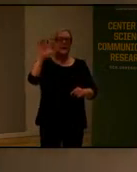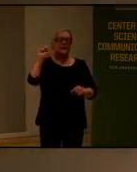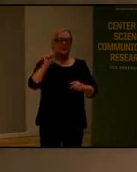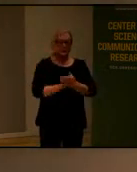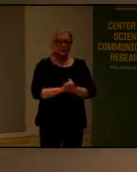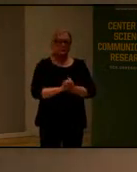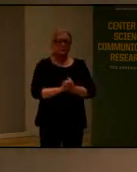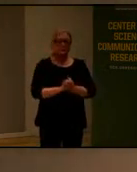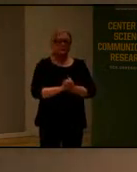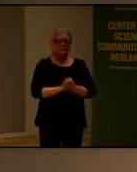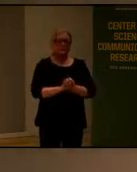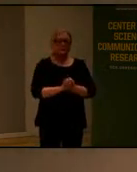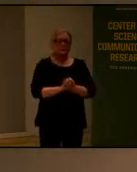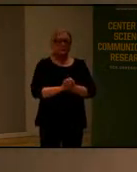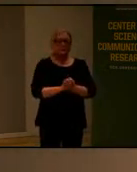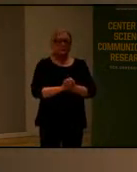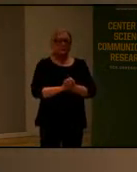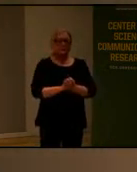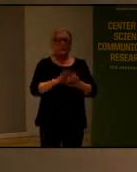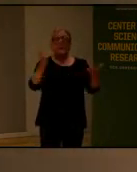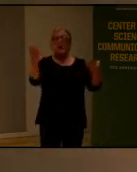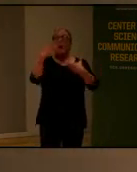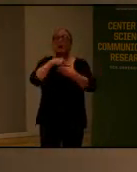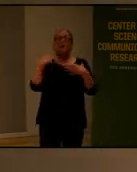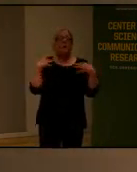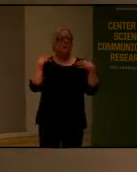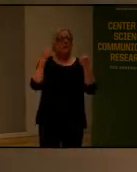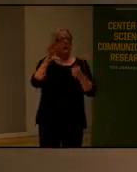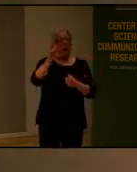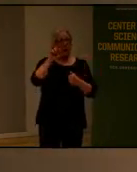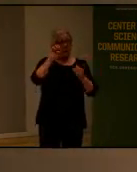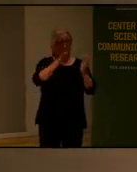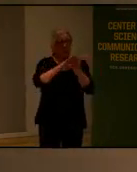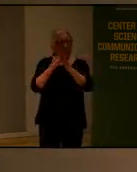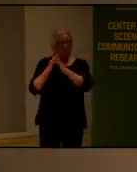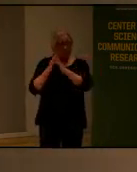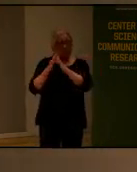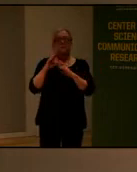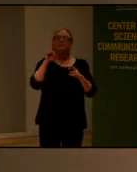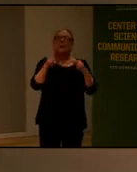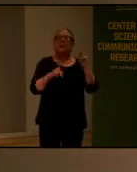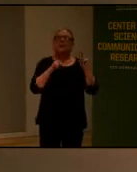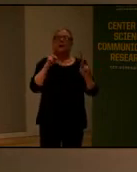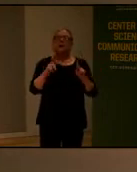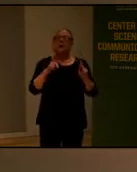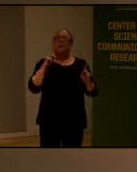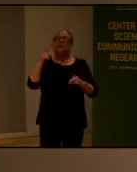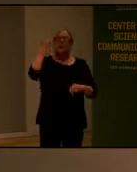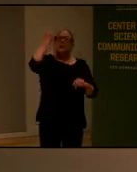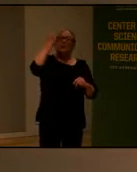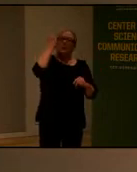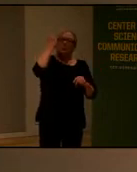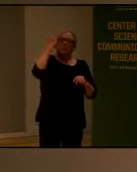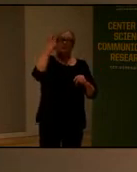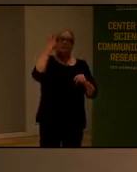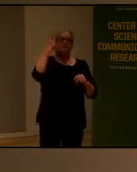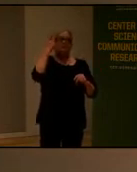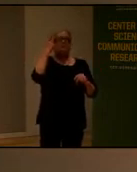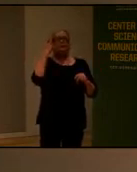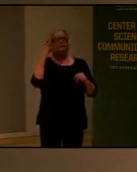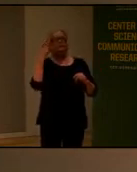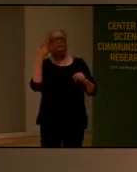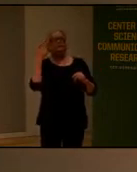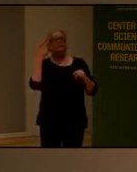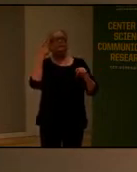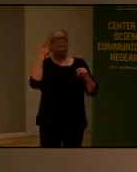community, where people have understood, or and increasingly, the importance of an